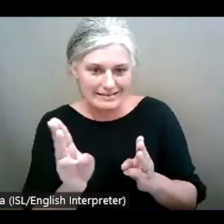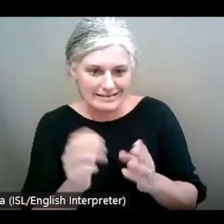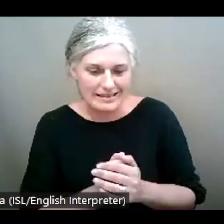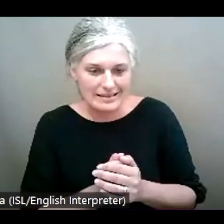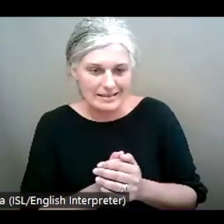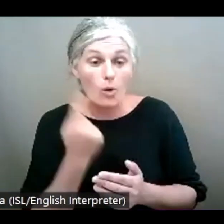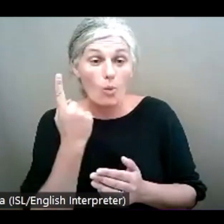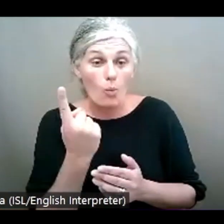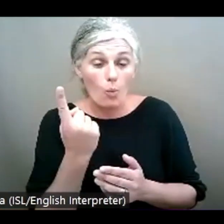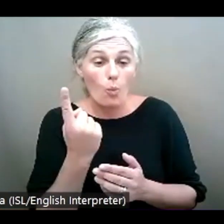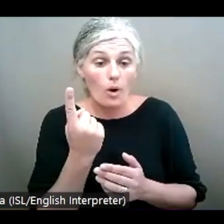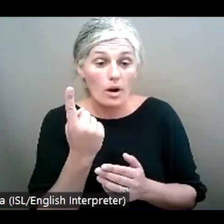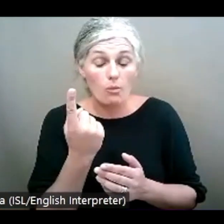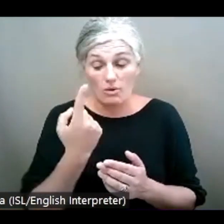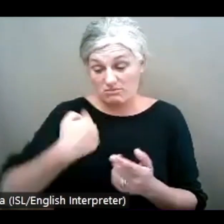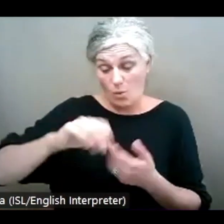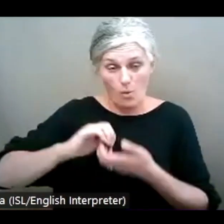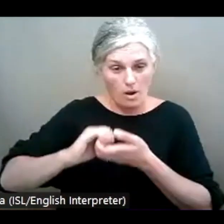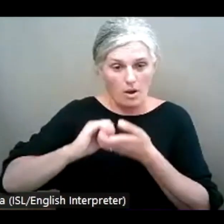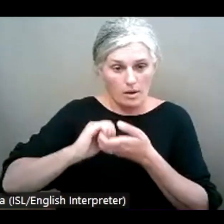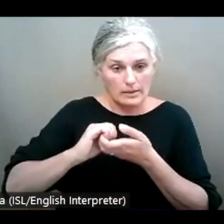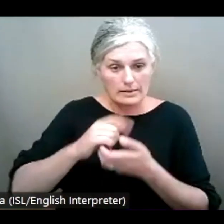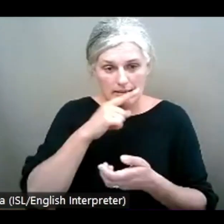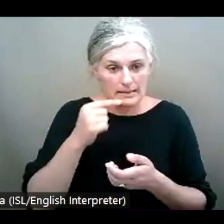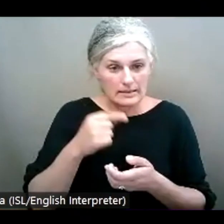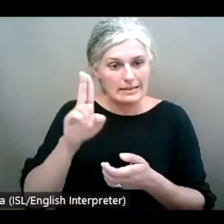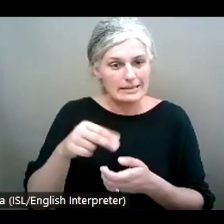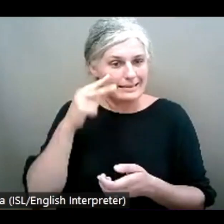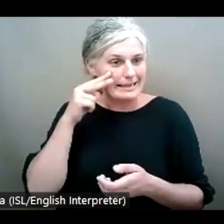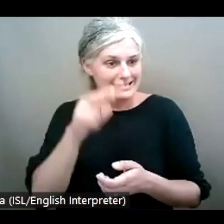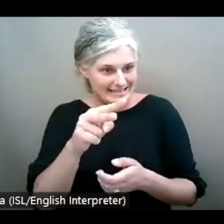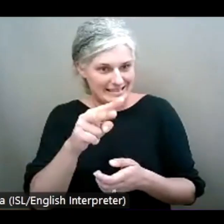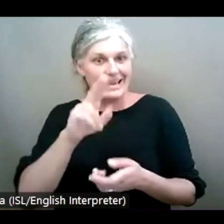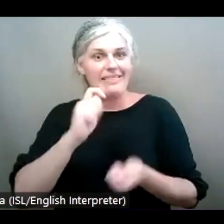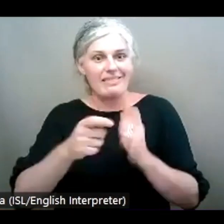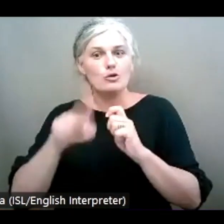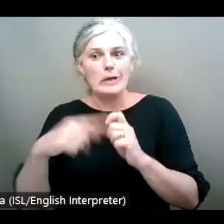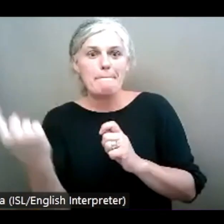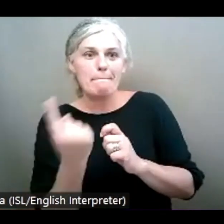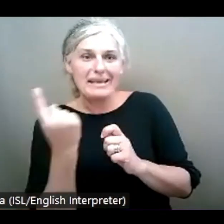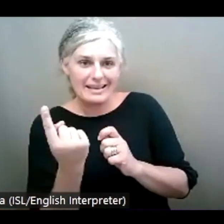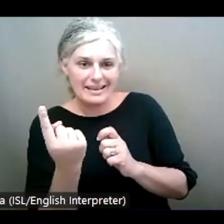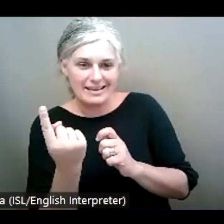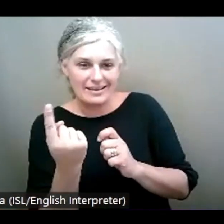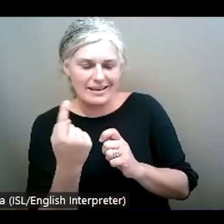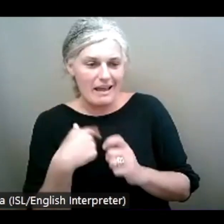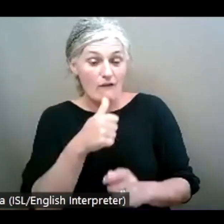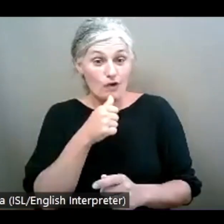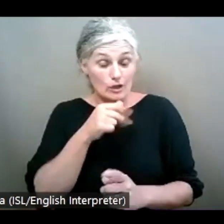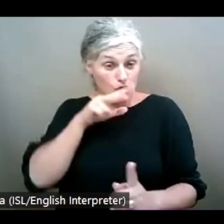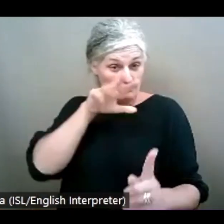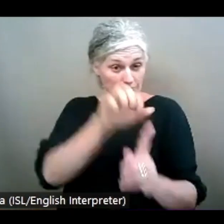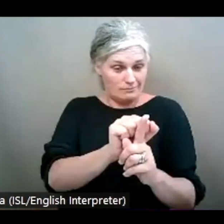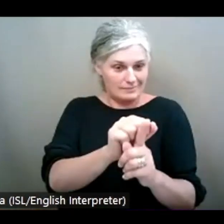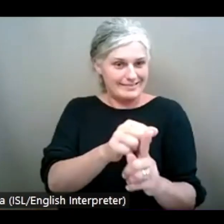of our younger colleagues, Claire, she said, if you can see it, you can be it. And I think that's the thing with the social model, is that you see it and how it works in